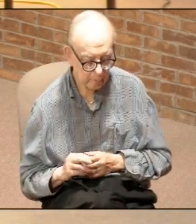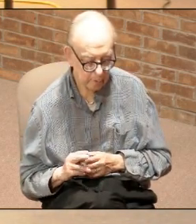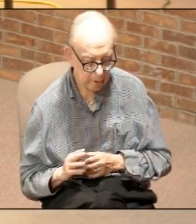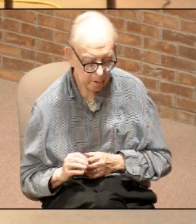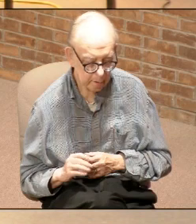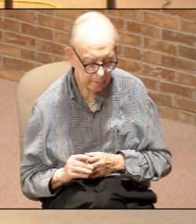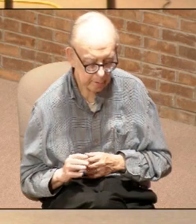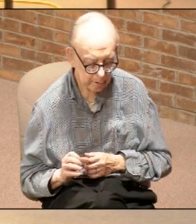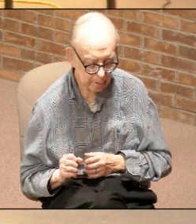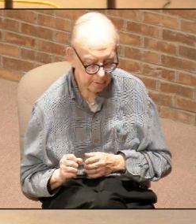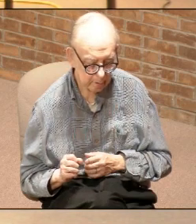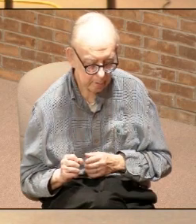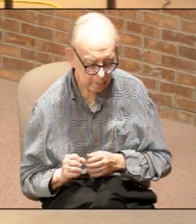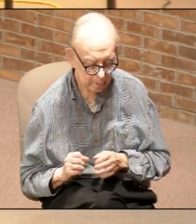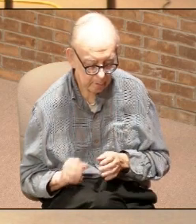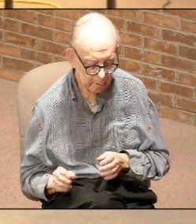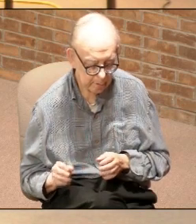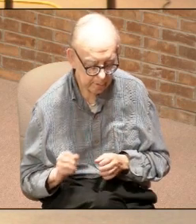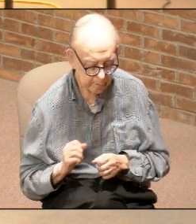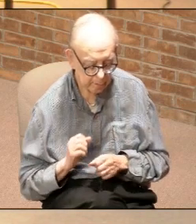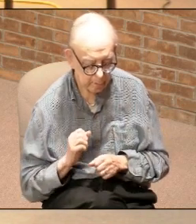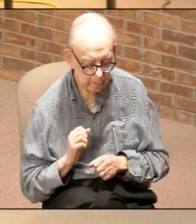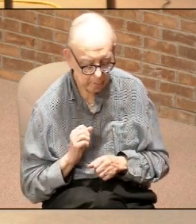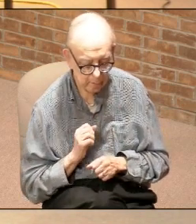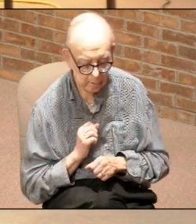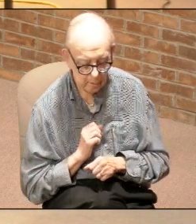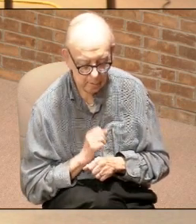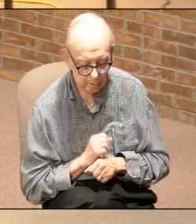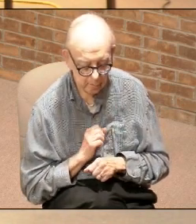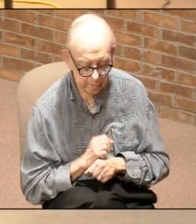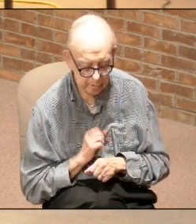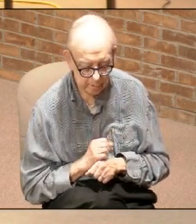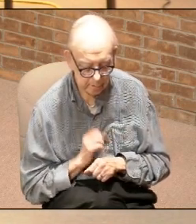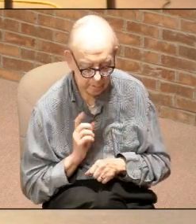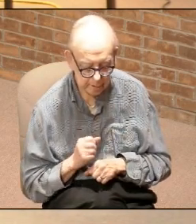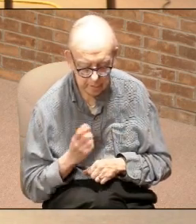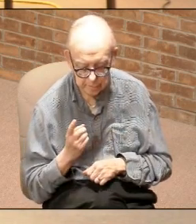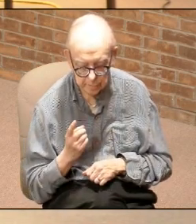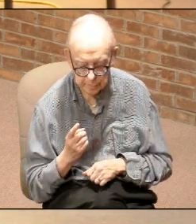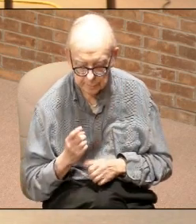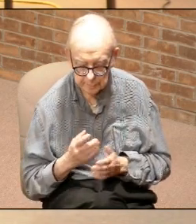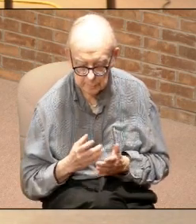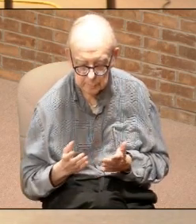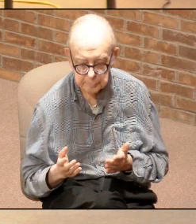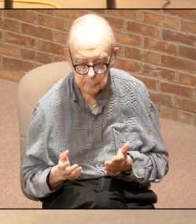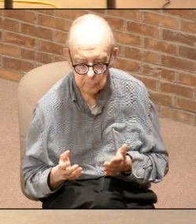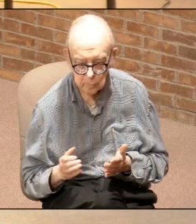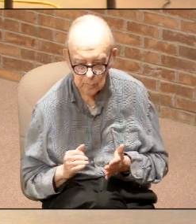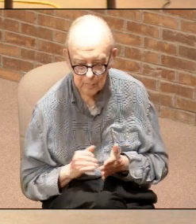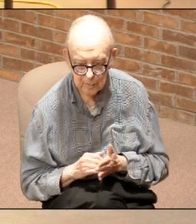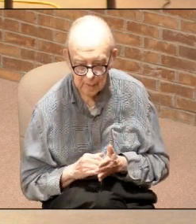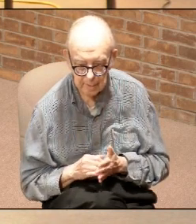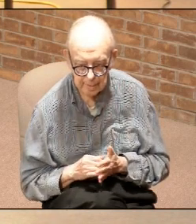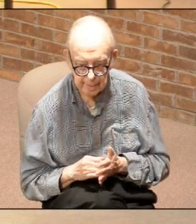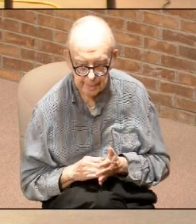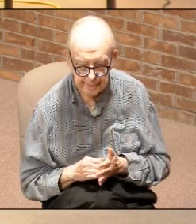and and and they did a missionary journey to complete this things so we need to understand something that that